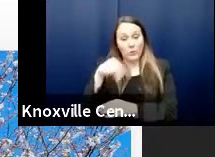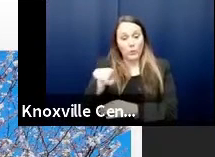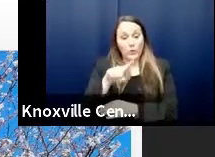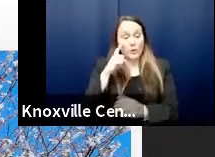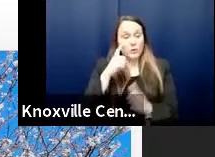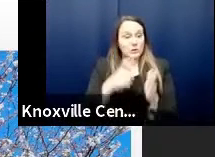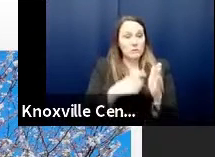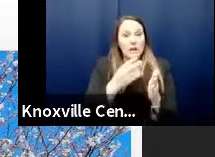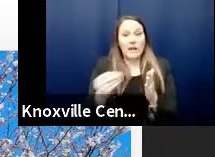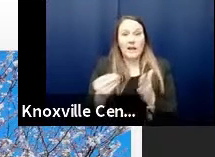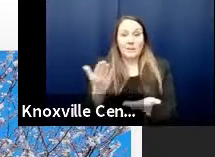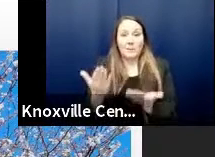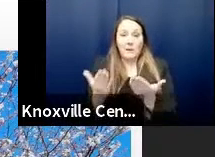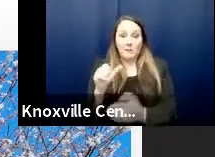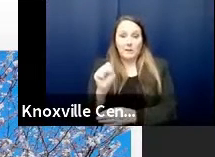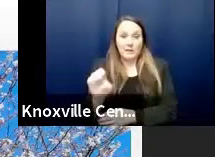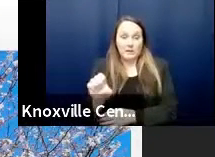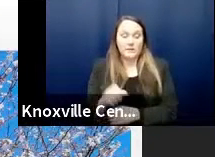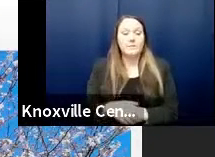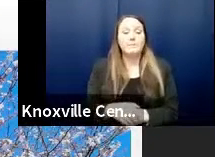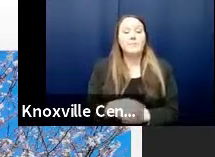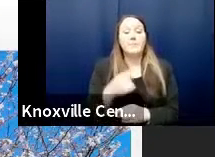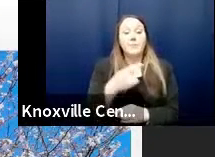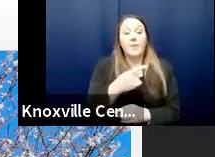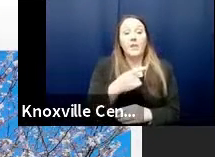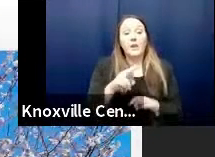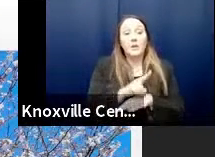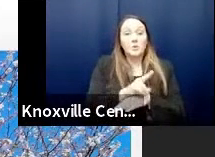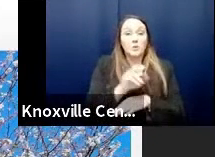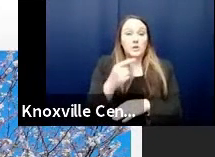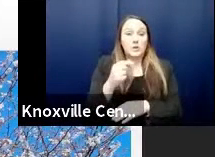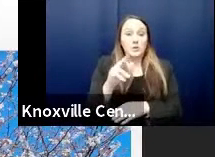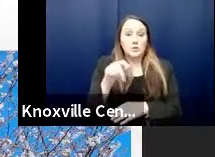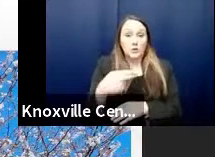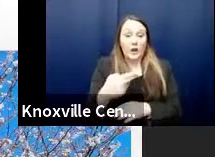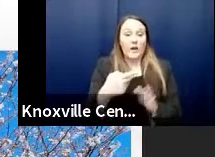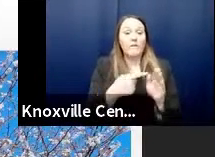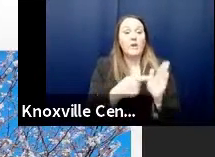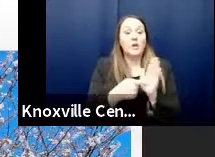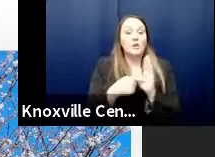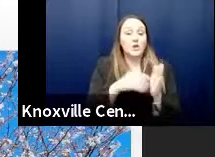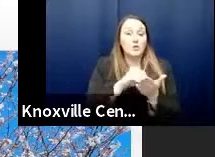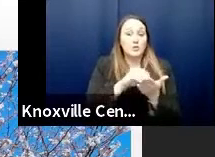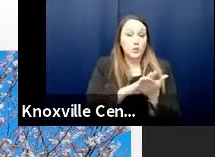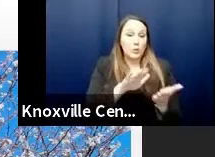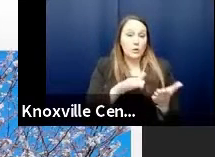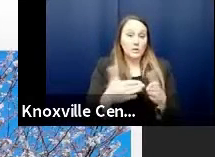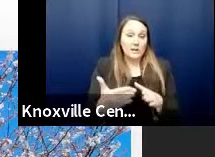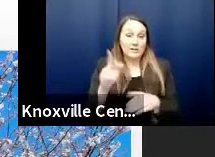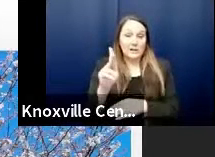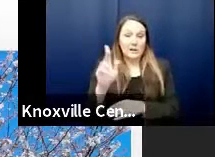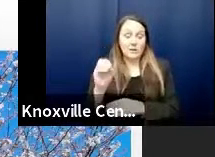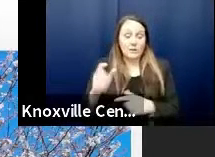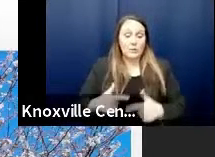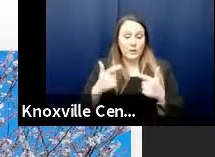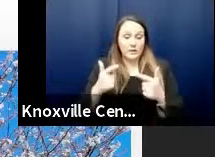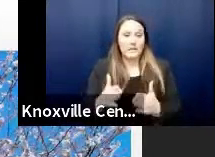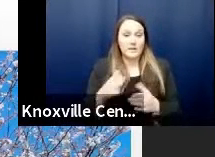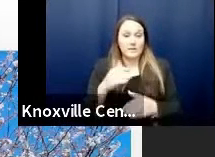cases. For this benchmark, we use a graph that shows the reported deaths of Knox County residents by the date of